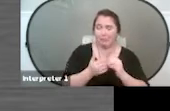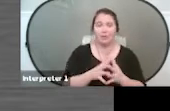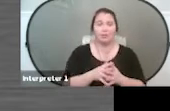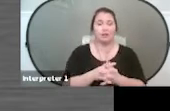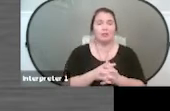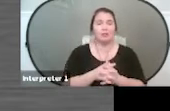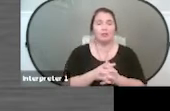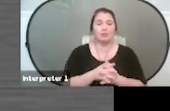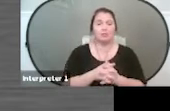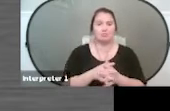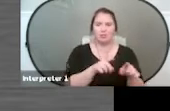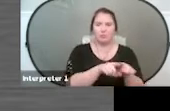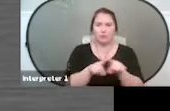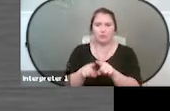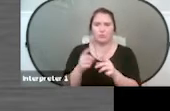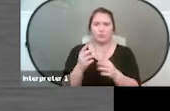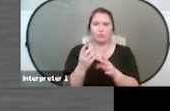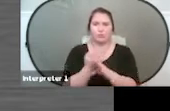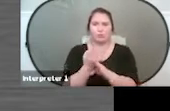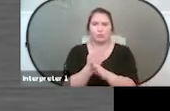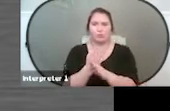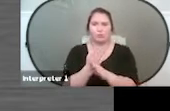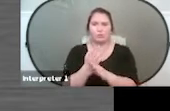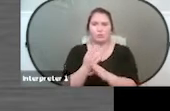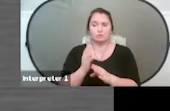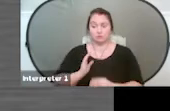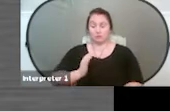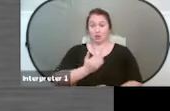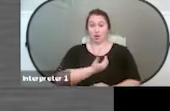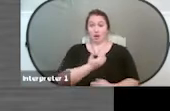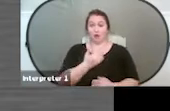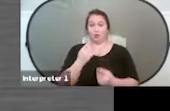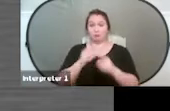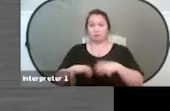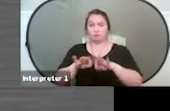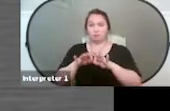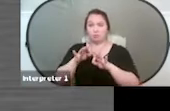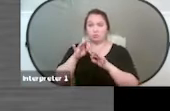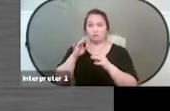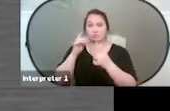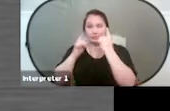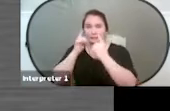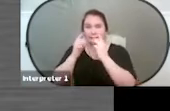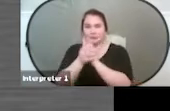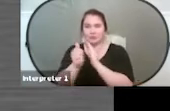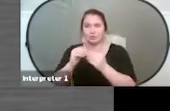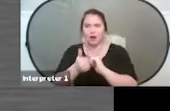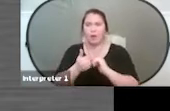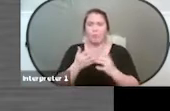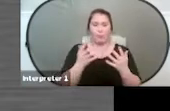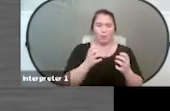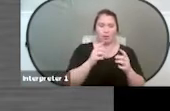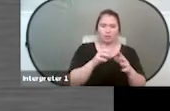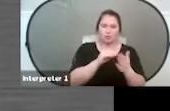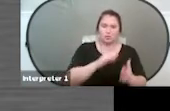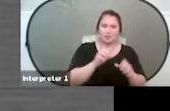And use our critical thinking skills during those times. We want our students to be effective communicators and have opportunities